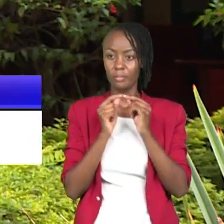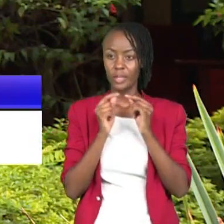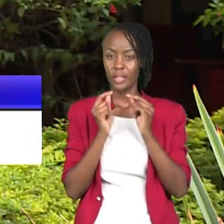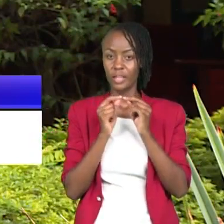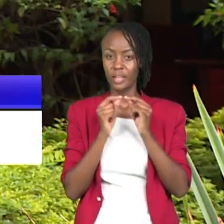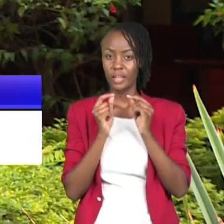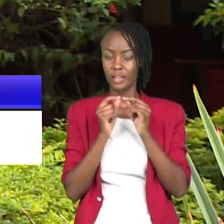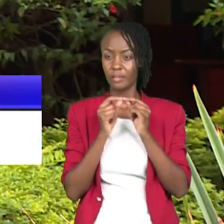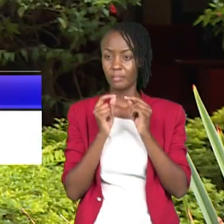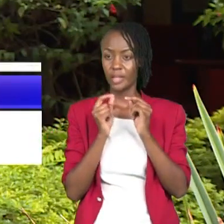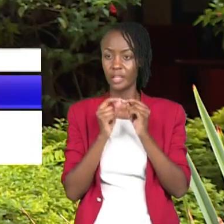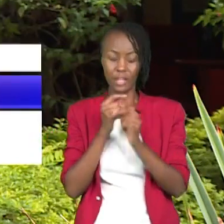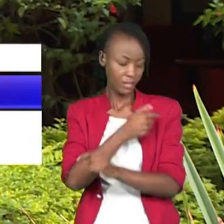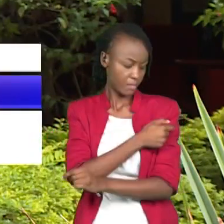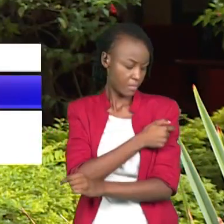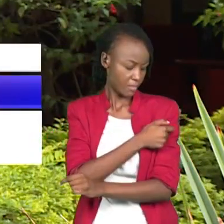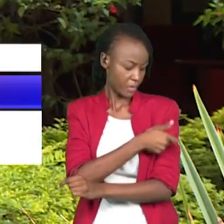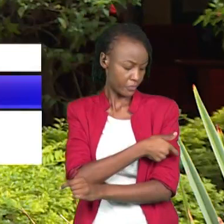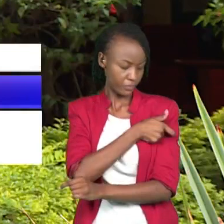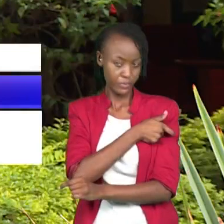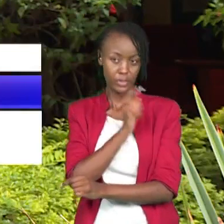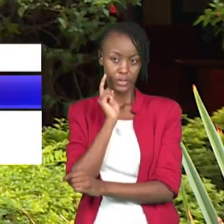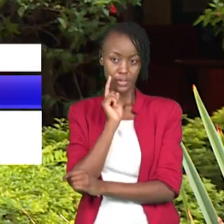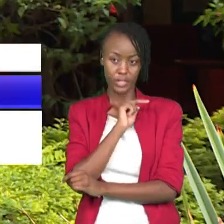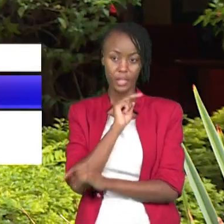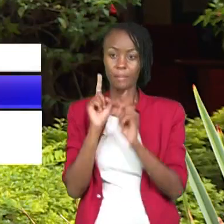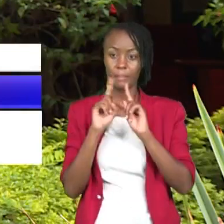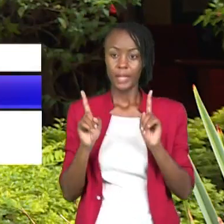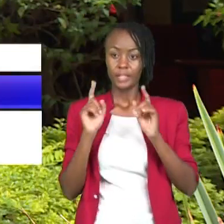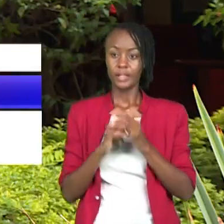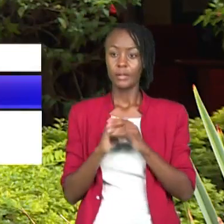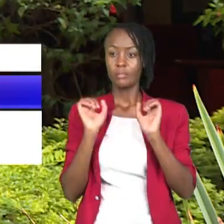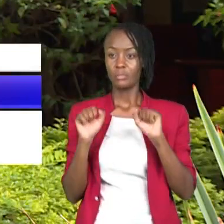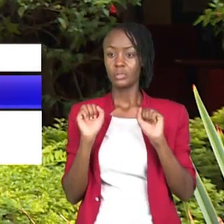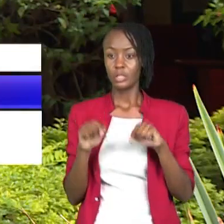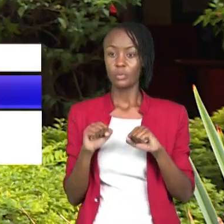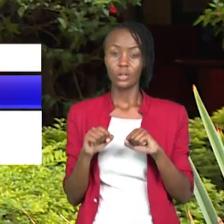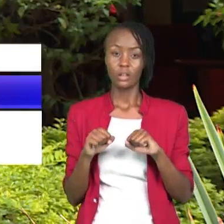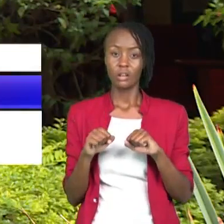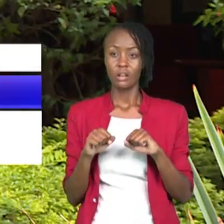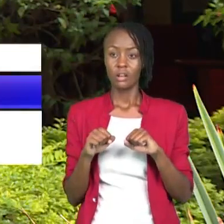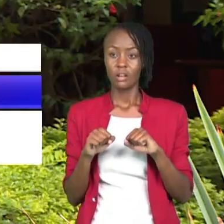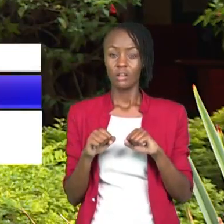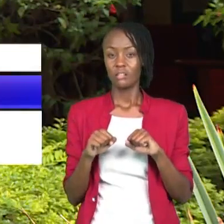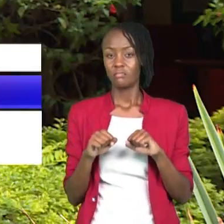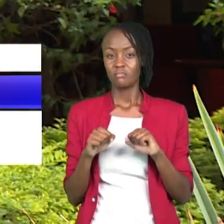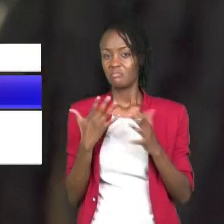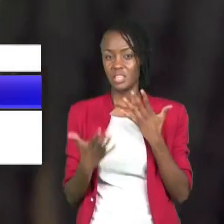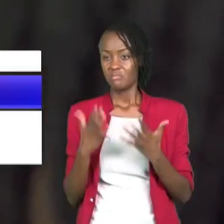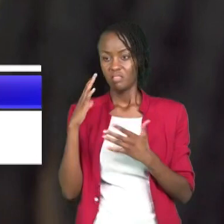insertion site, the point where you are vaccinated. But you might also not fail to get any side